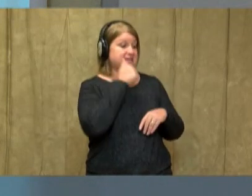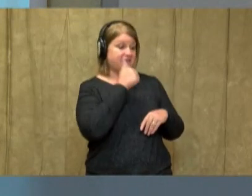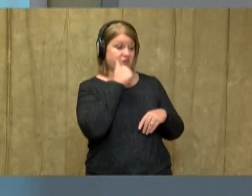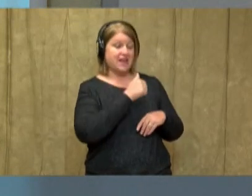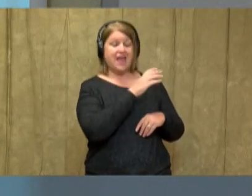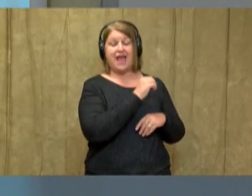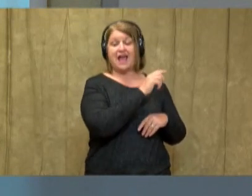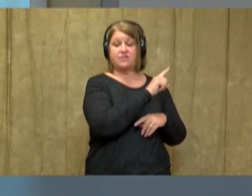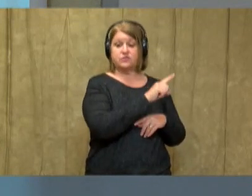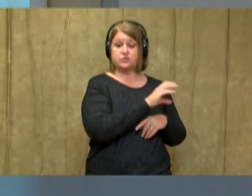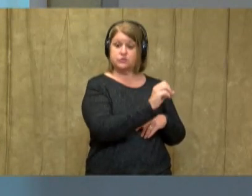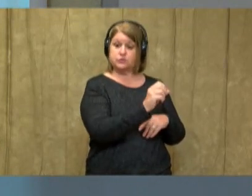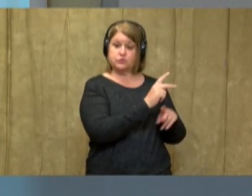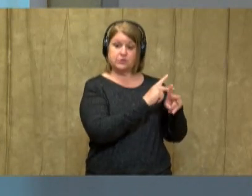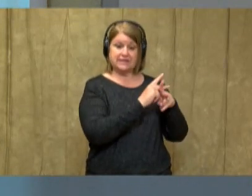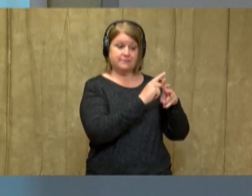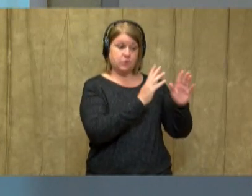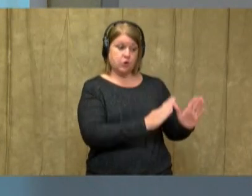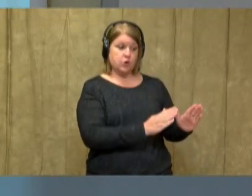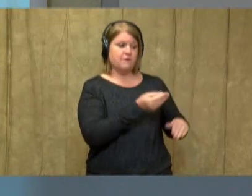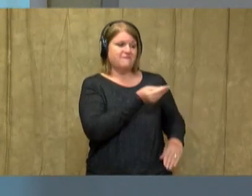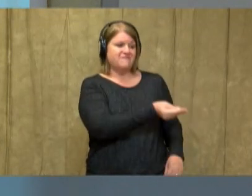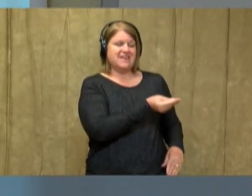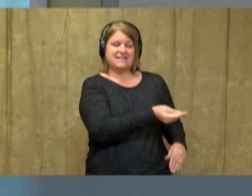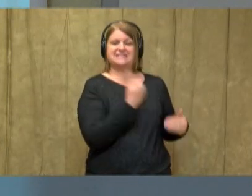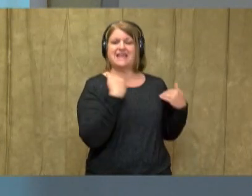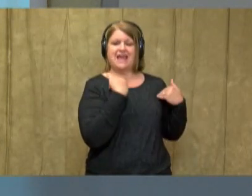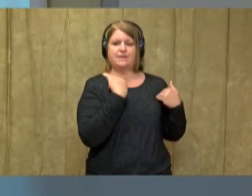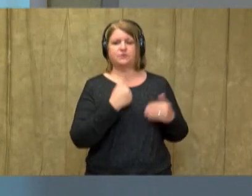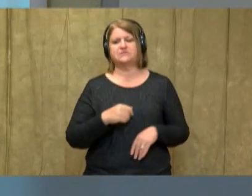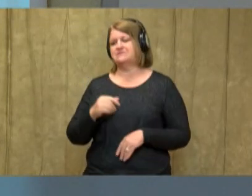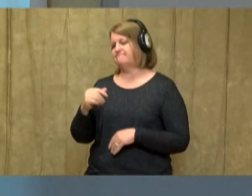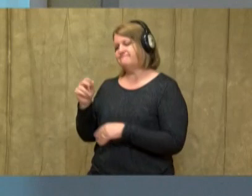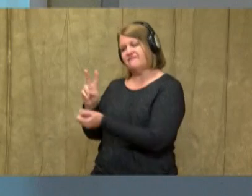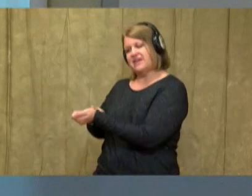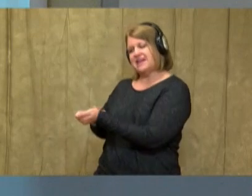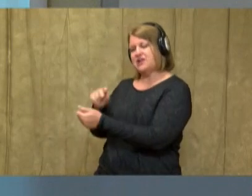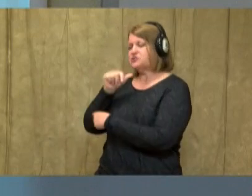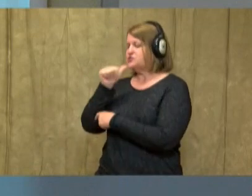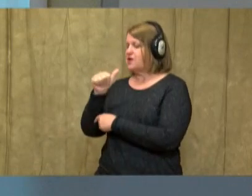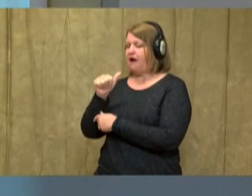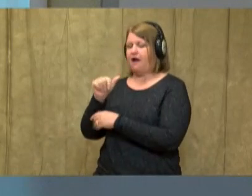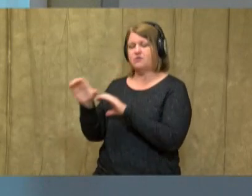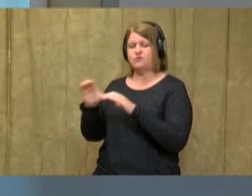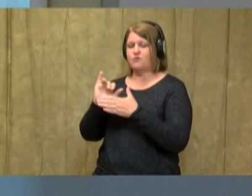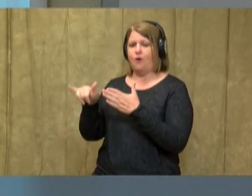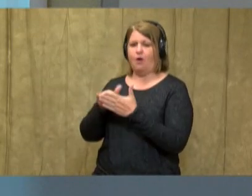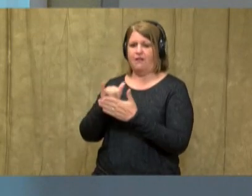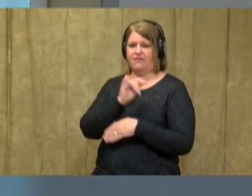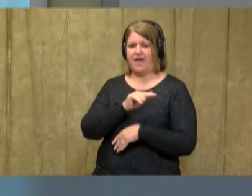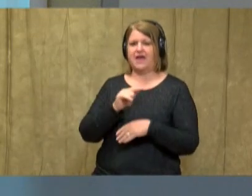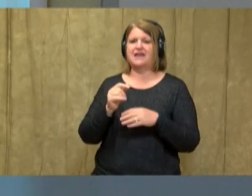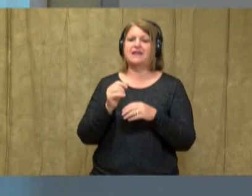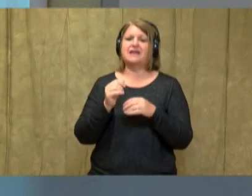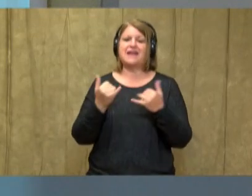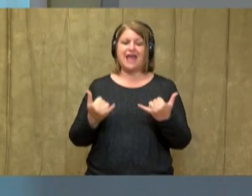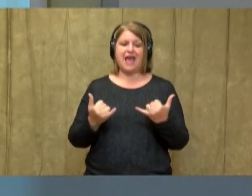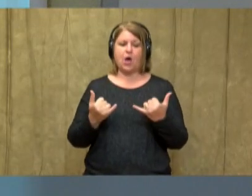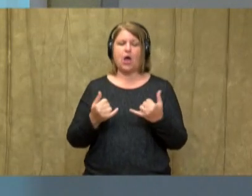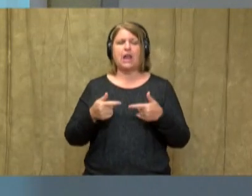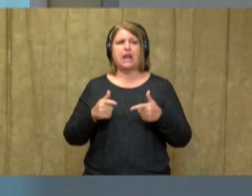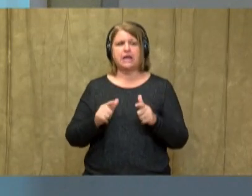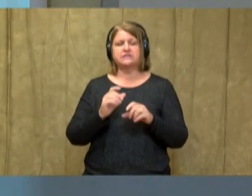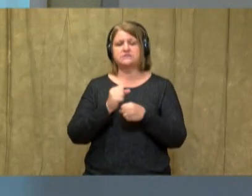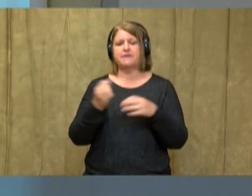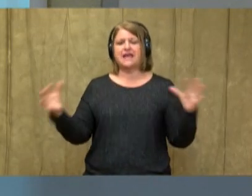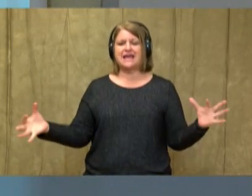the zookeeper feeds the animals. Veterinarians do not do that. Now, let's make a connection of how